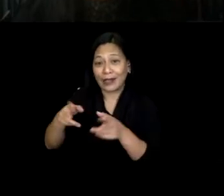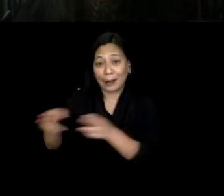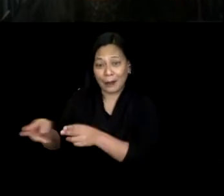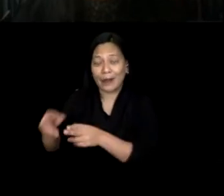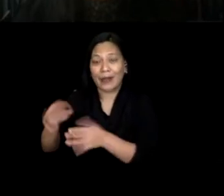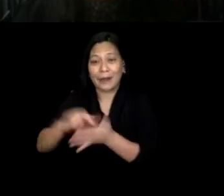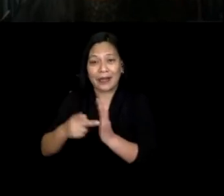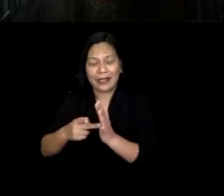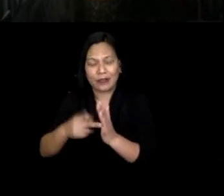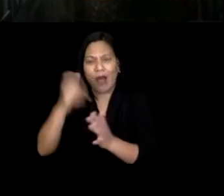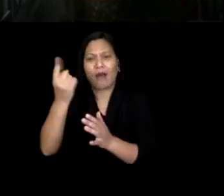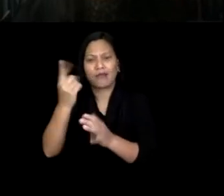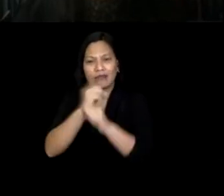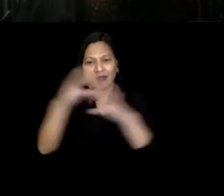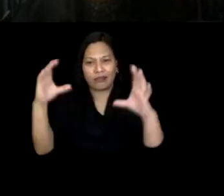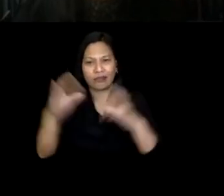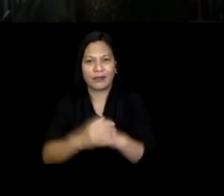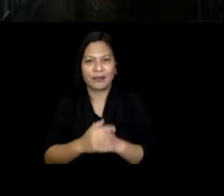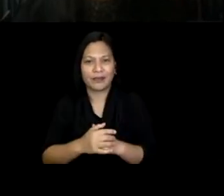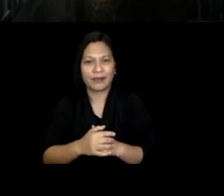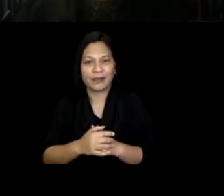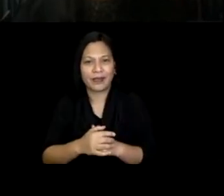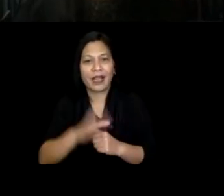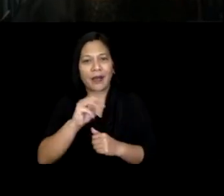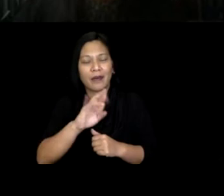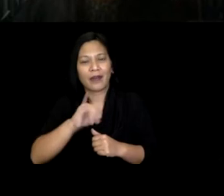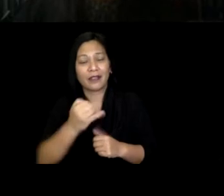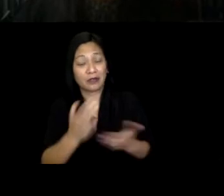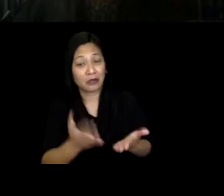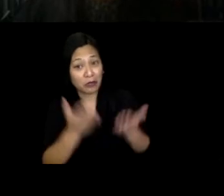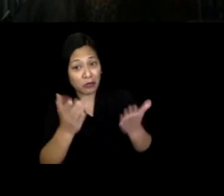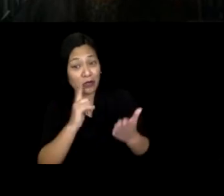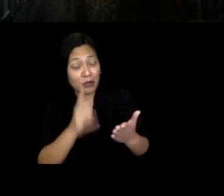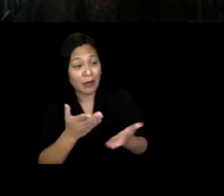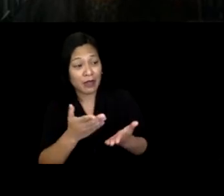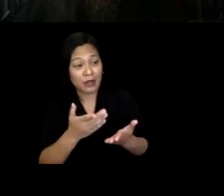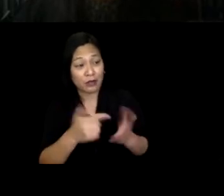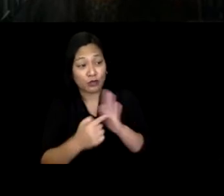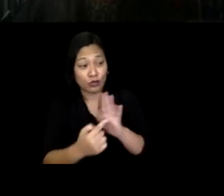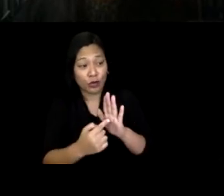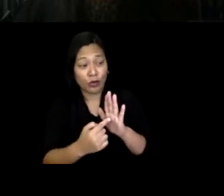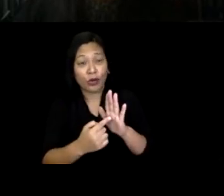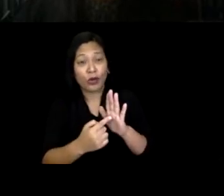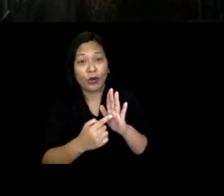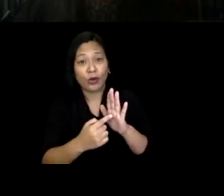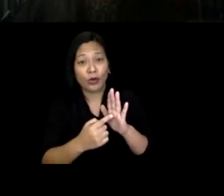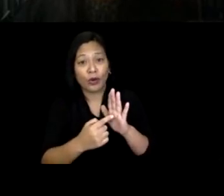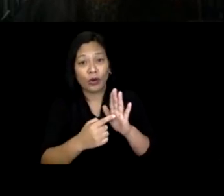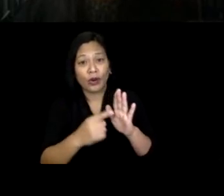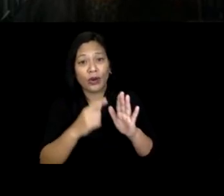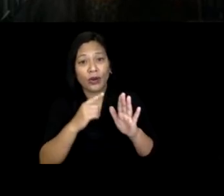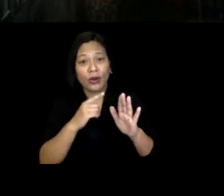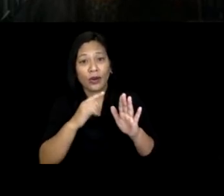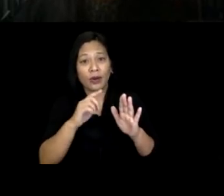the clips, which include something from Big Trees and Window Horses, but also your Stick Girl films.